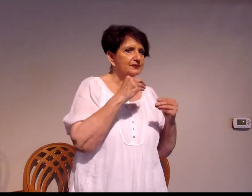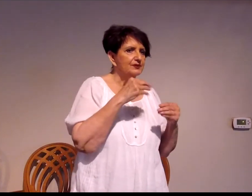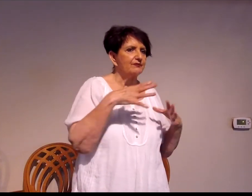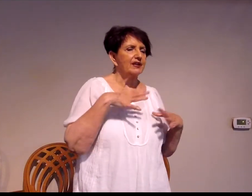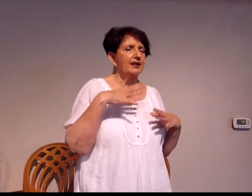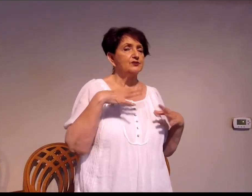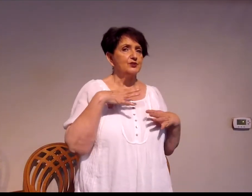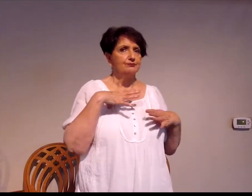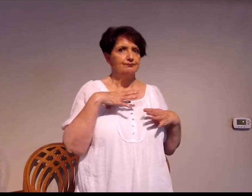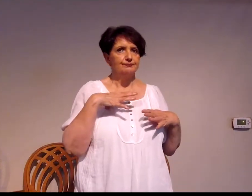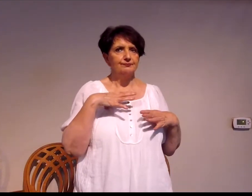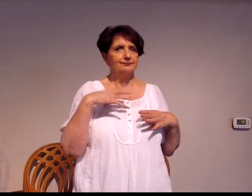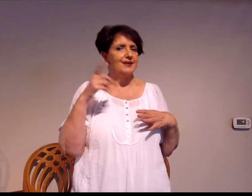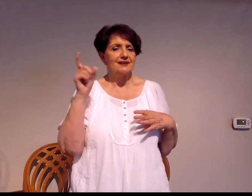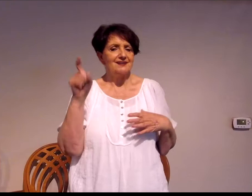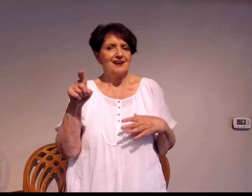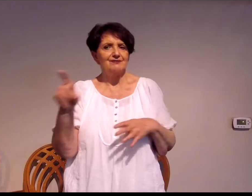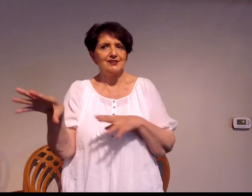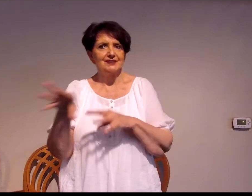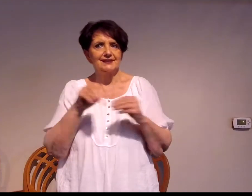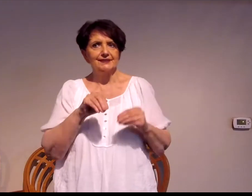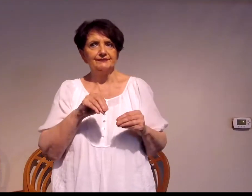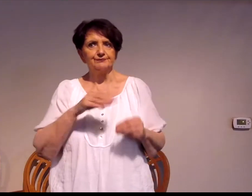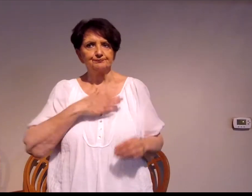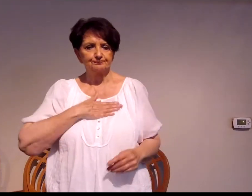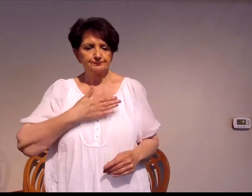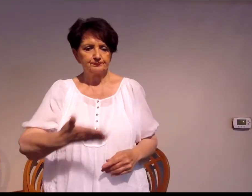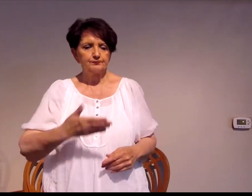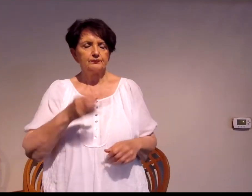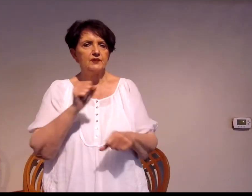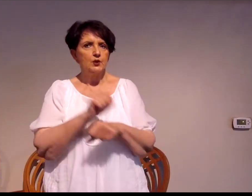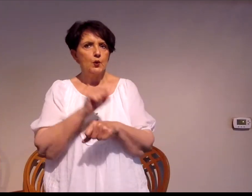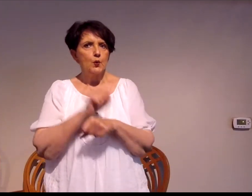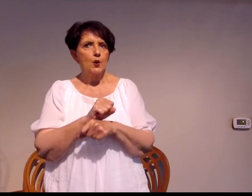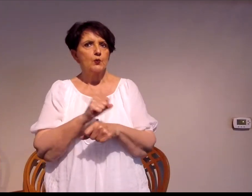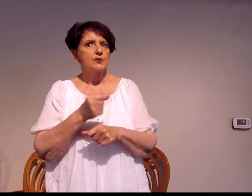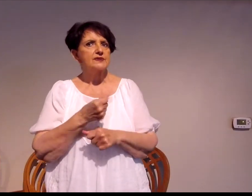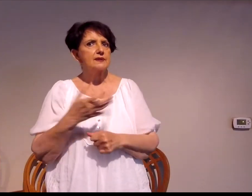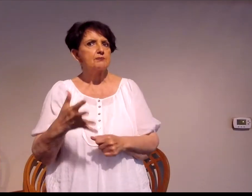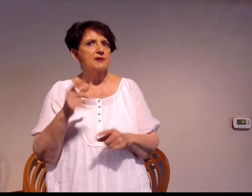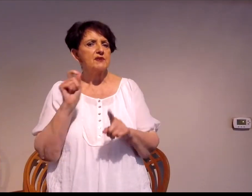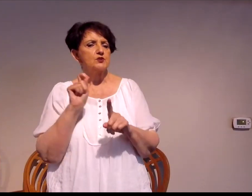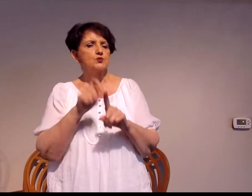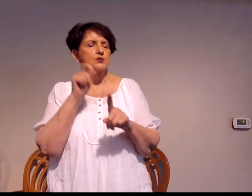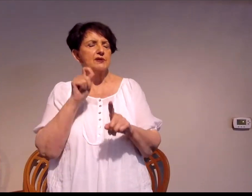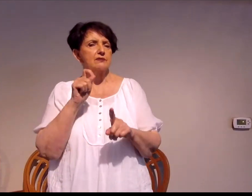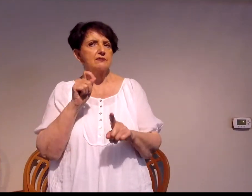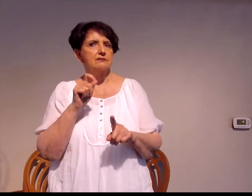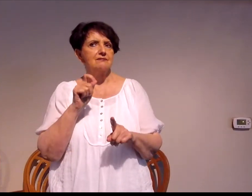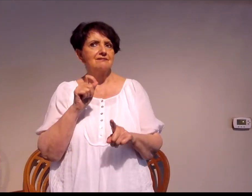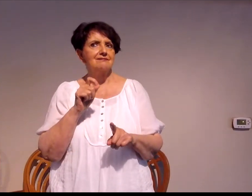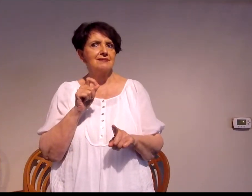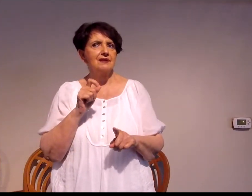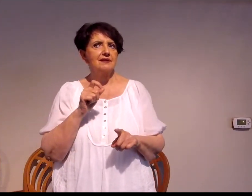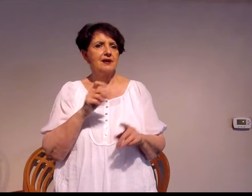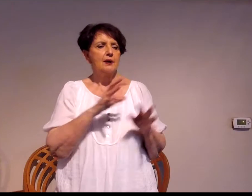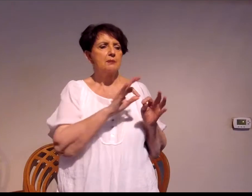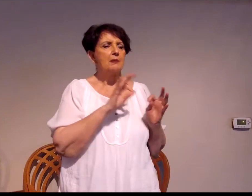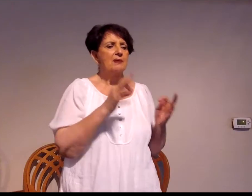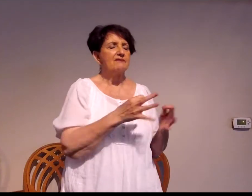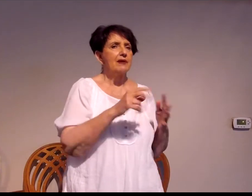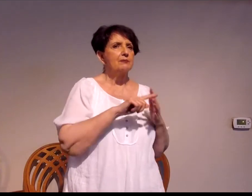it's all because I was willing to work with something that I was so triggered about my family of origin. And it